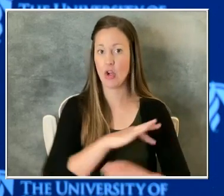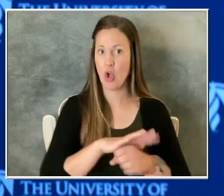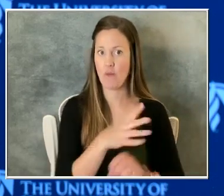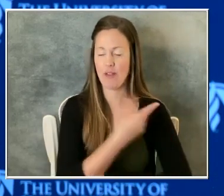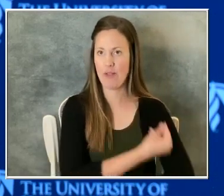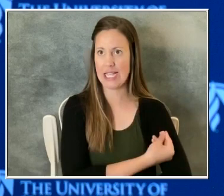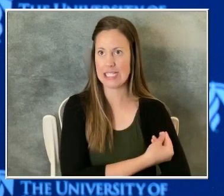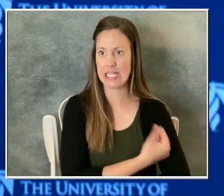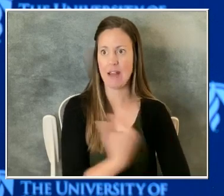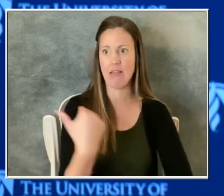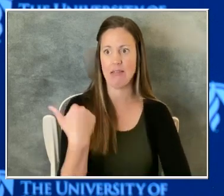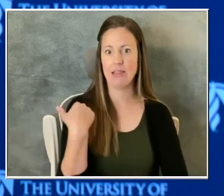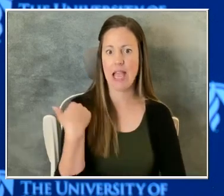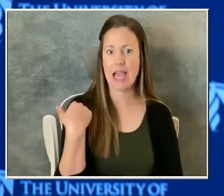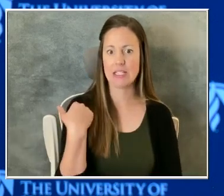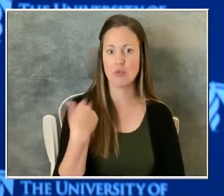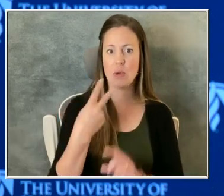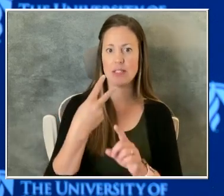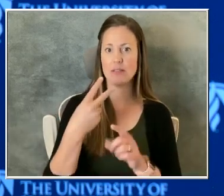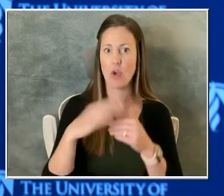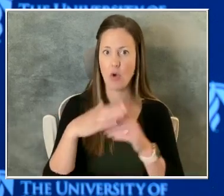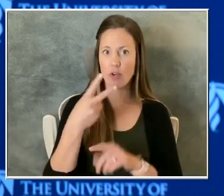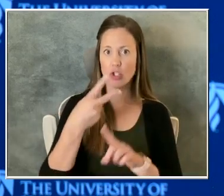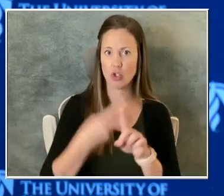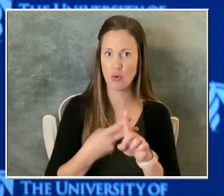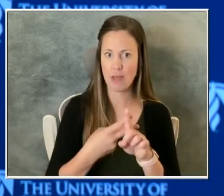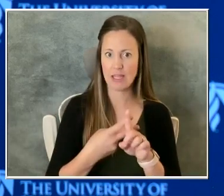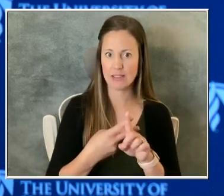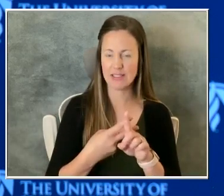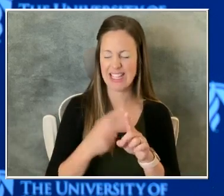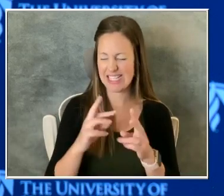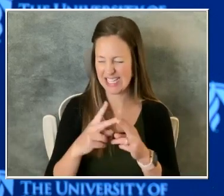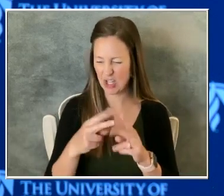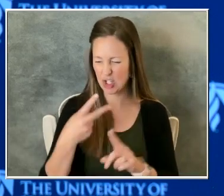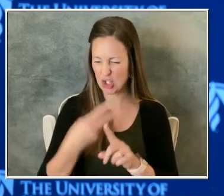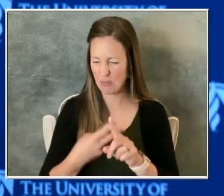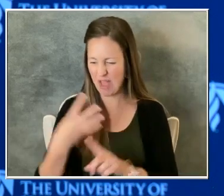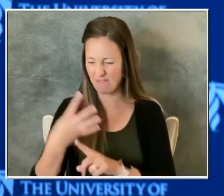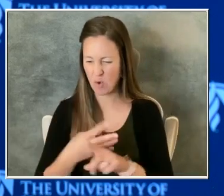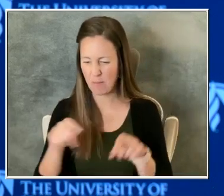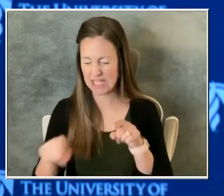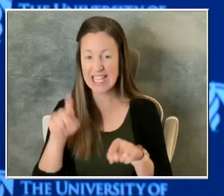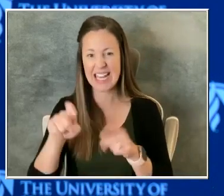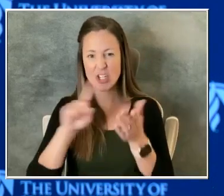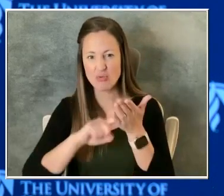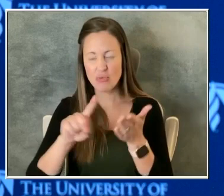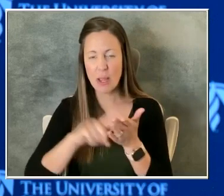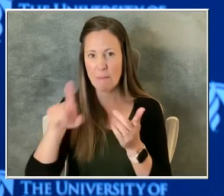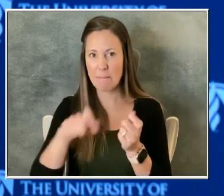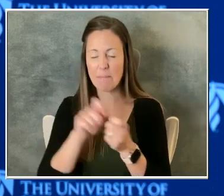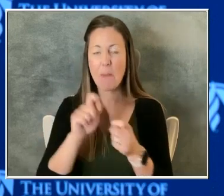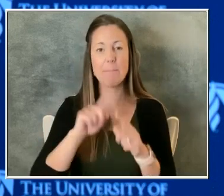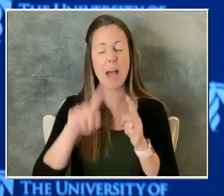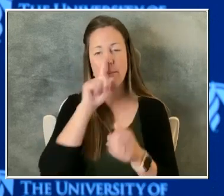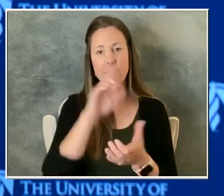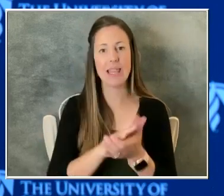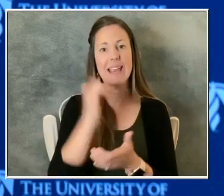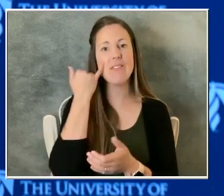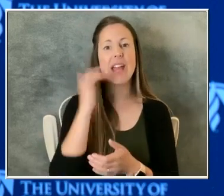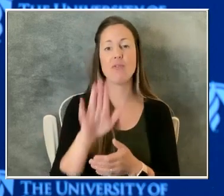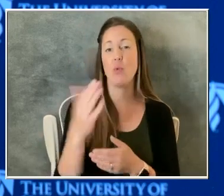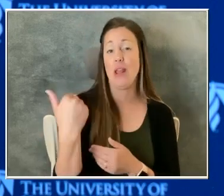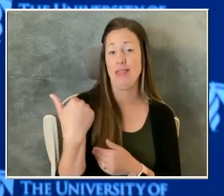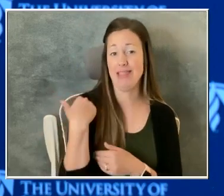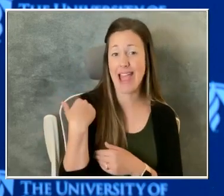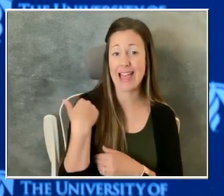was 2 months or more. It's either 2 months or more or 4 months or more. I have to look up the specific, but I believe it's if you received your last dose, no matter